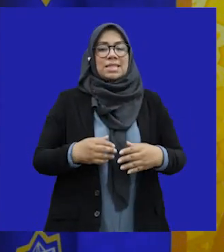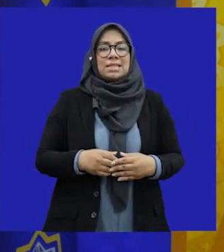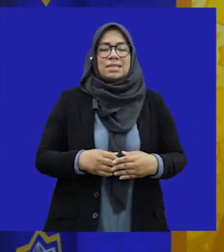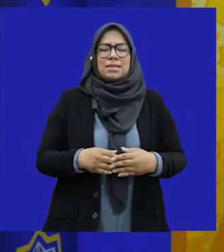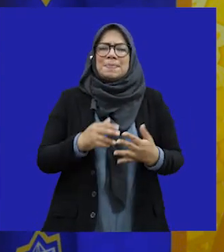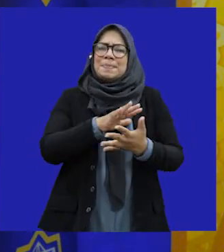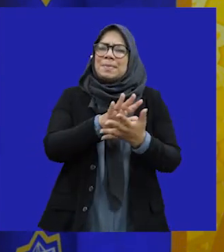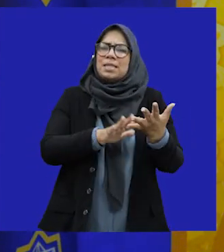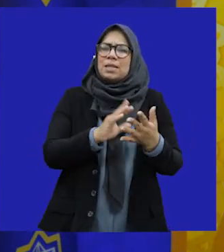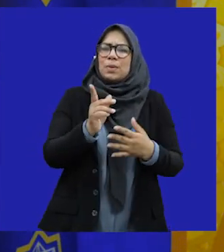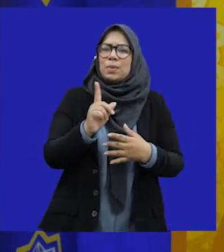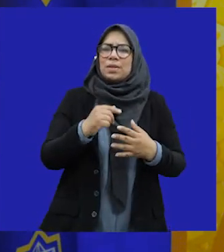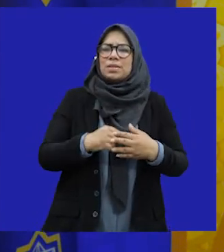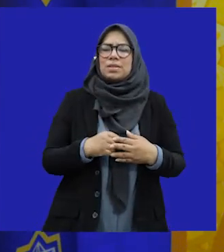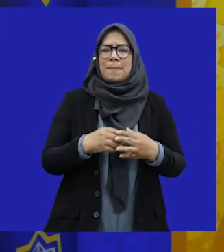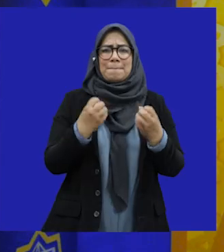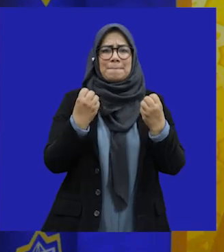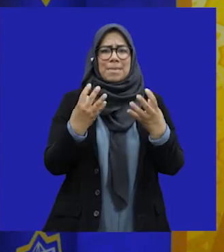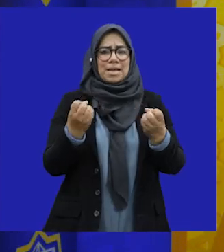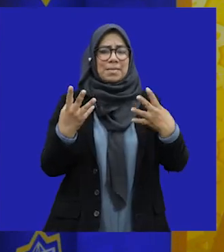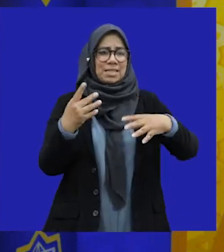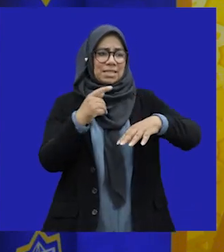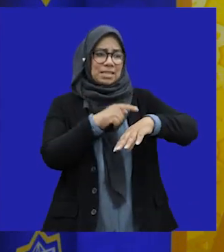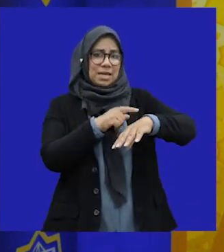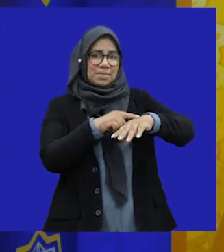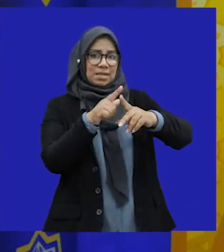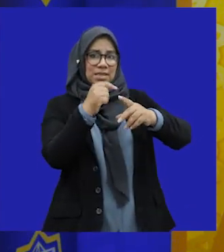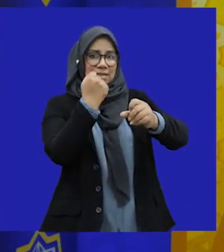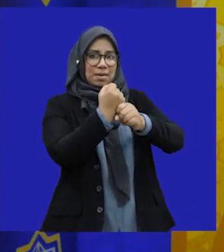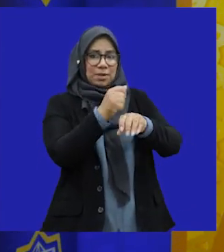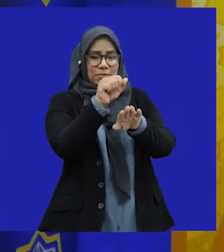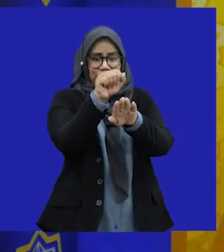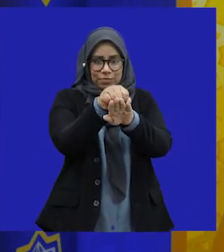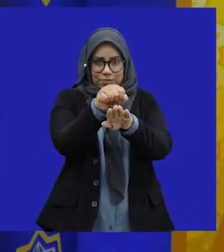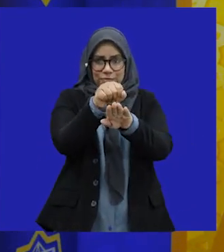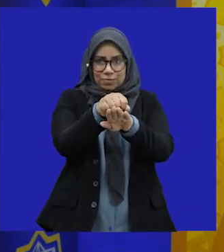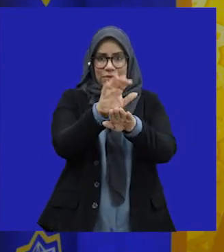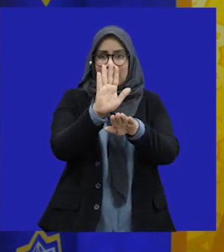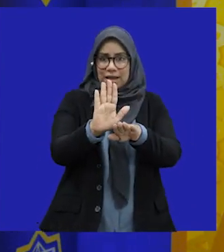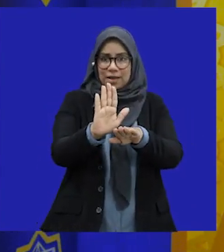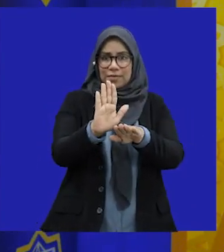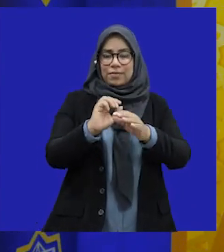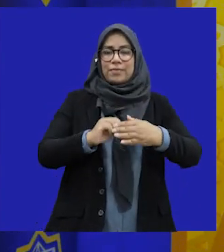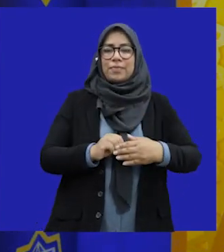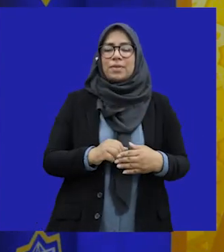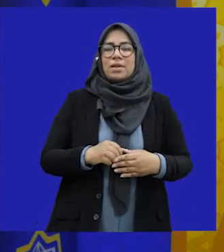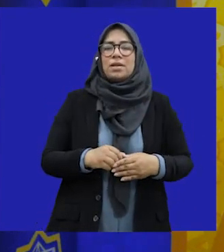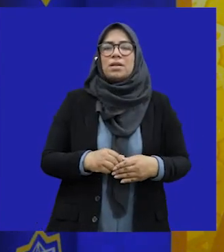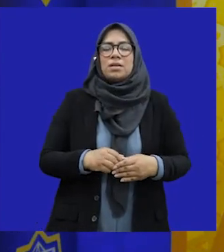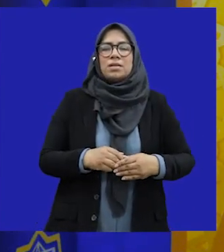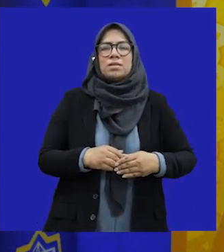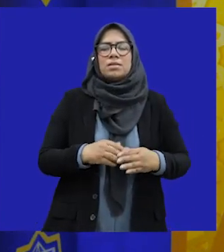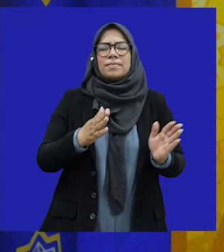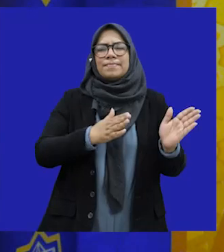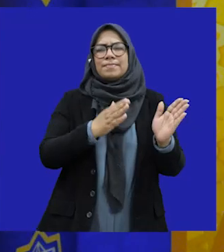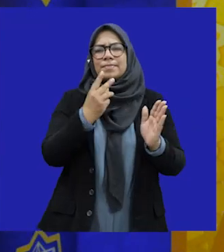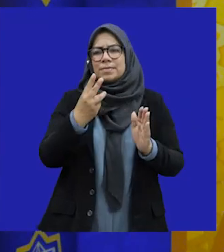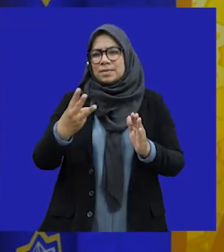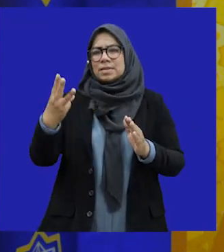is done many times within the prayer. Now the third virtue